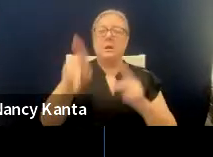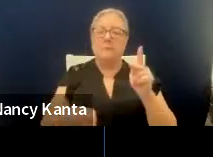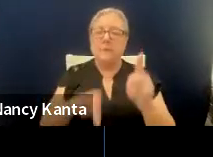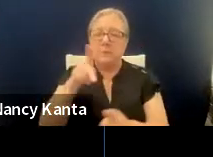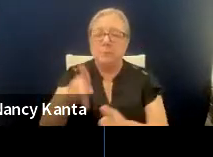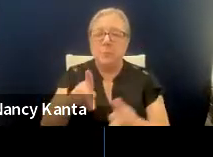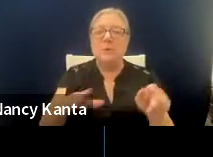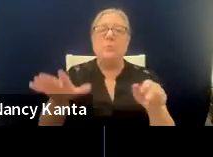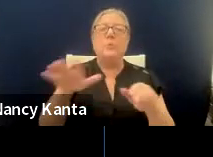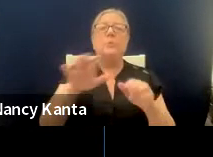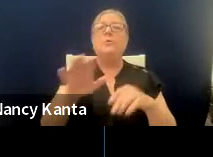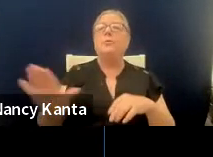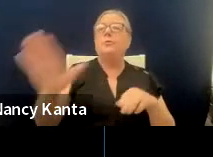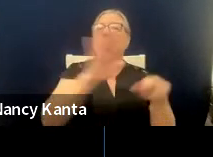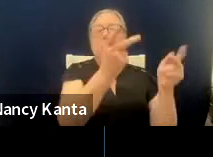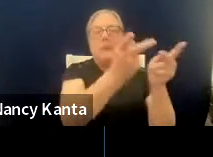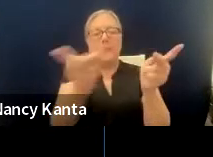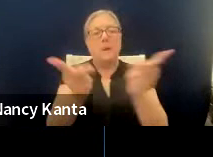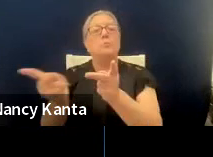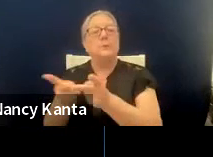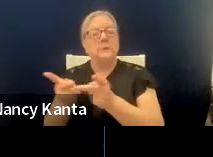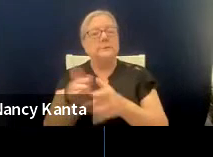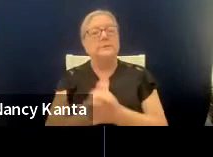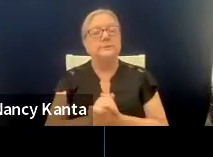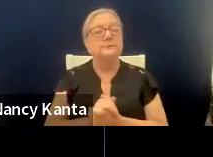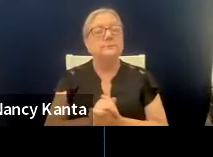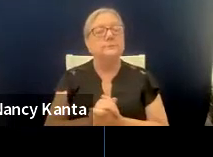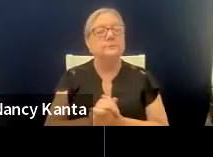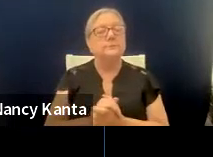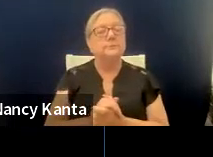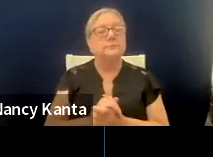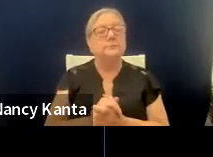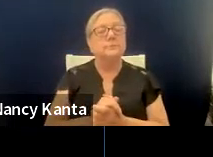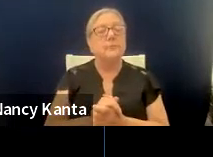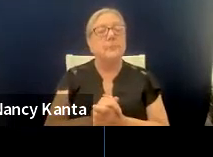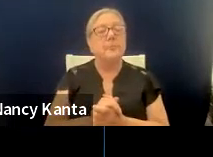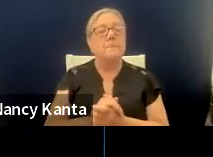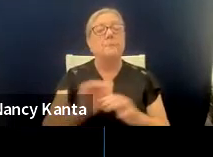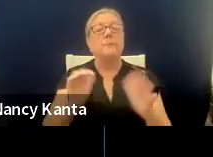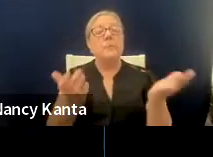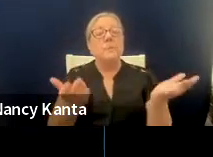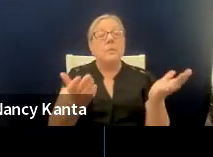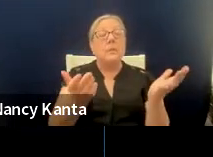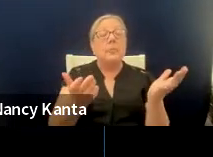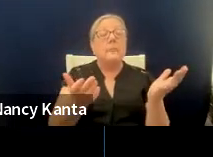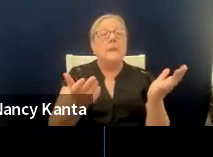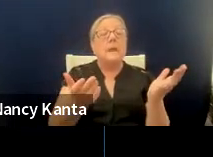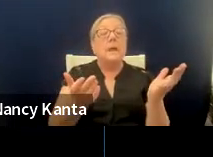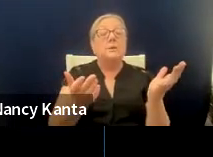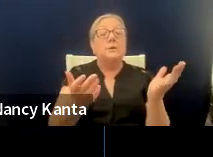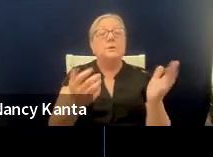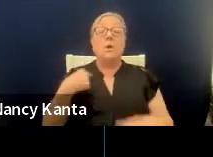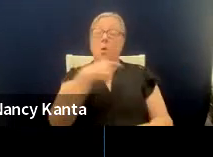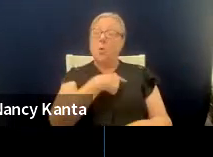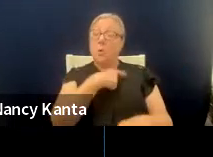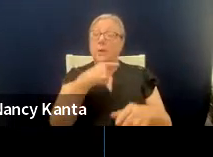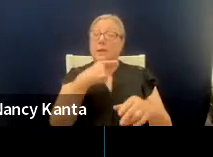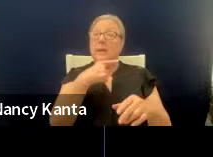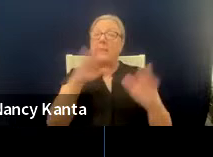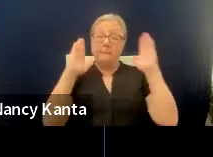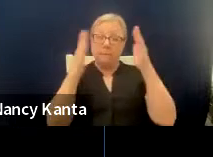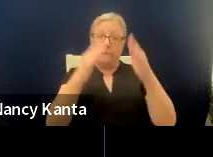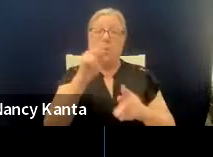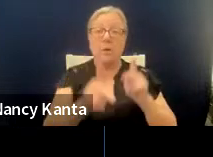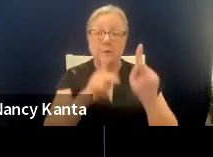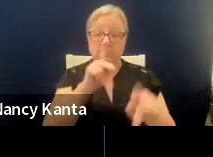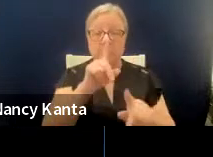solution. It does that by asking sort of people-focused questions first. So